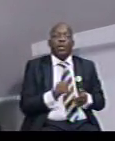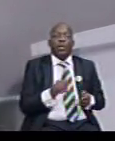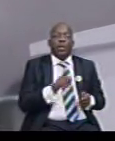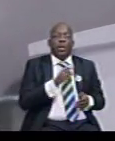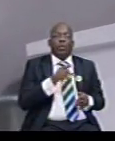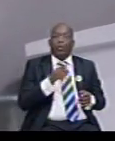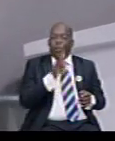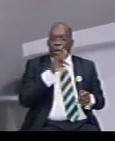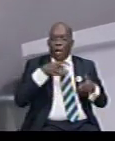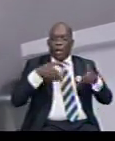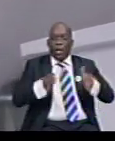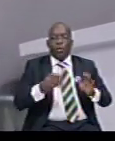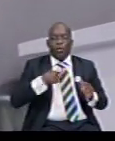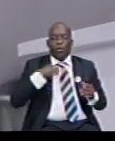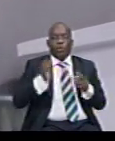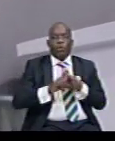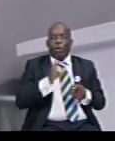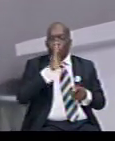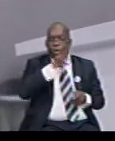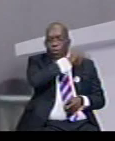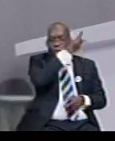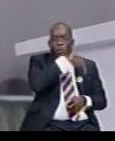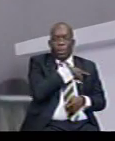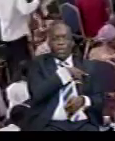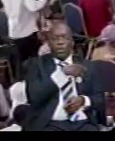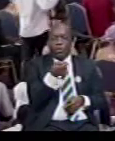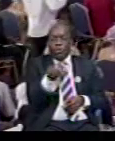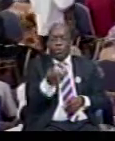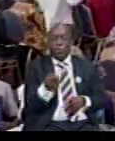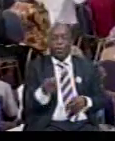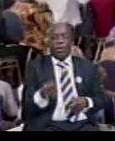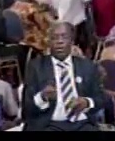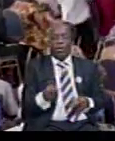little bit, then I'll come back to you. Is that all right?